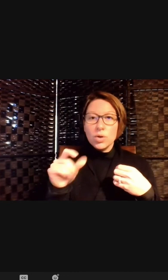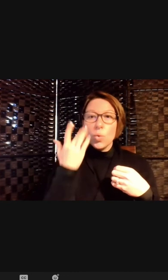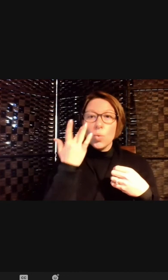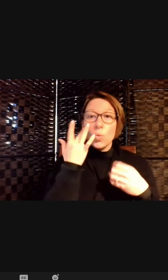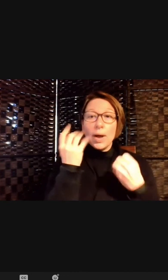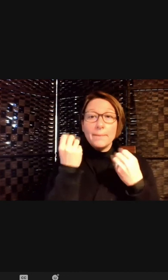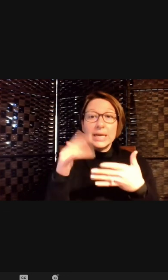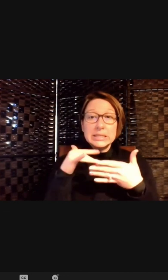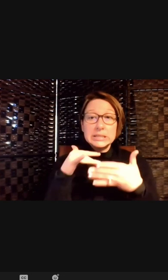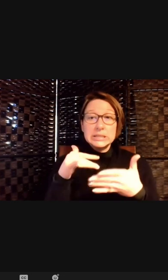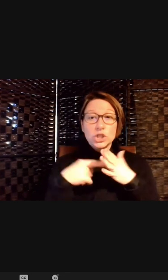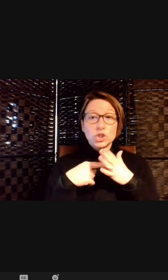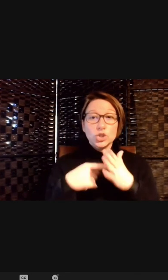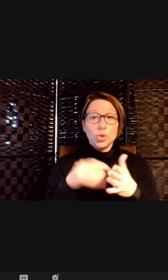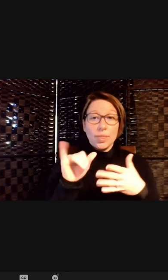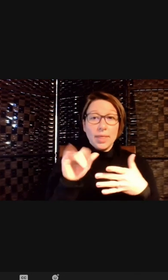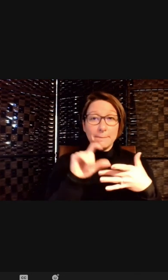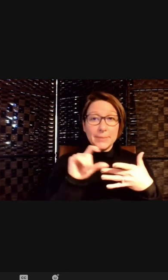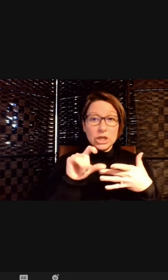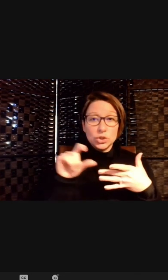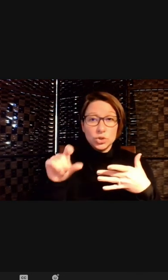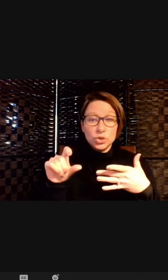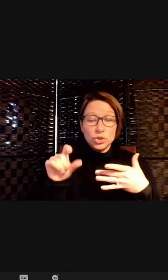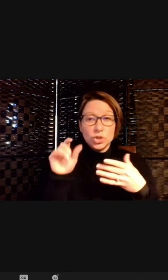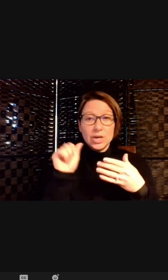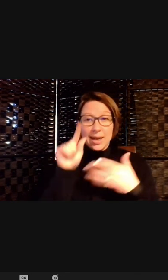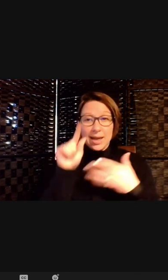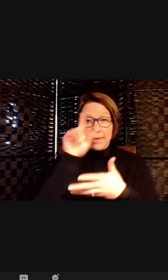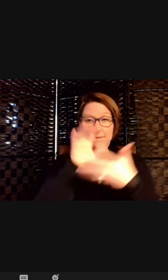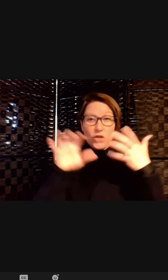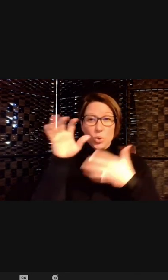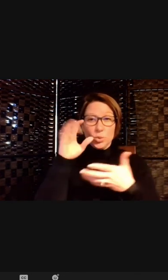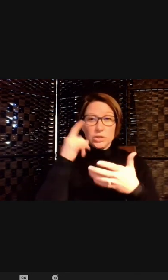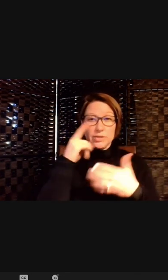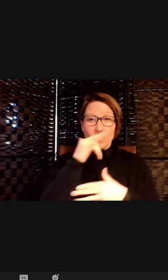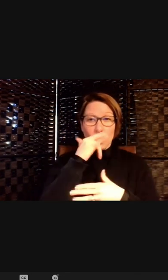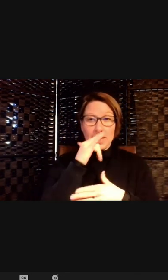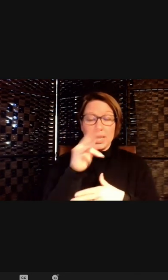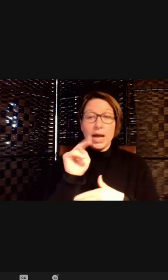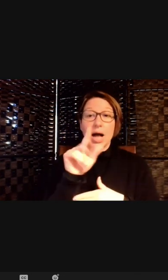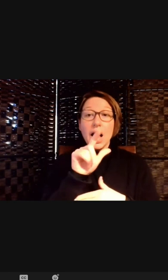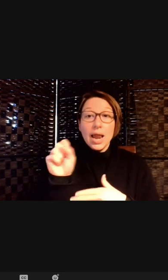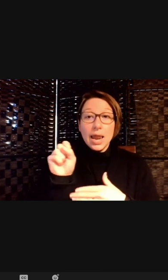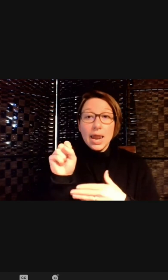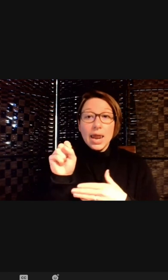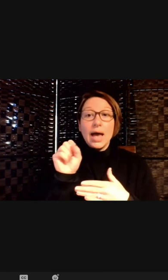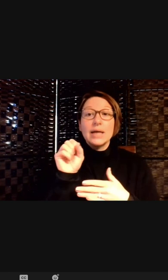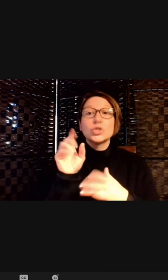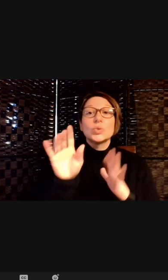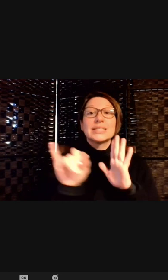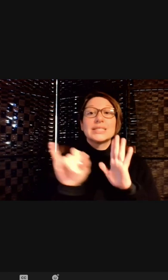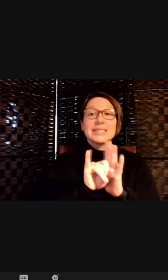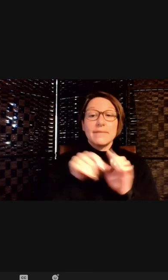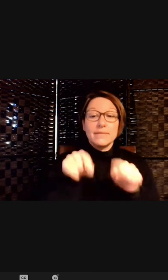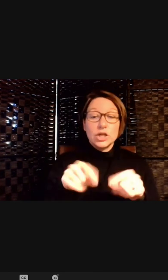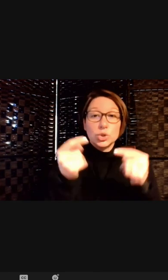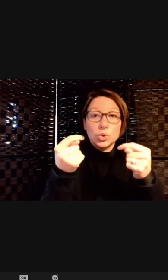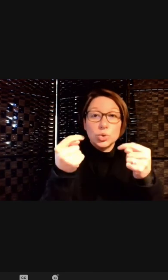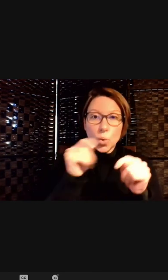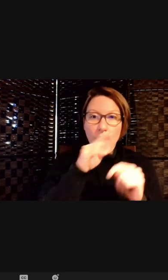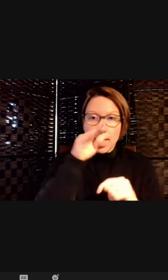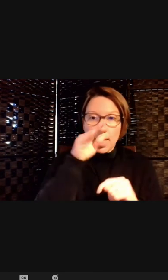studies that show that miniatures can actually be confusing for kids unless you make sure that you identify them as, this is a toy elephant, this is a toy